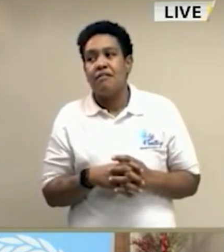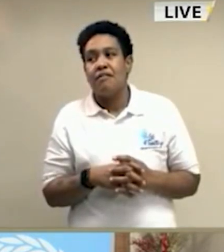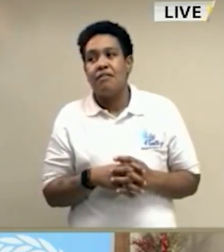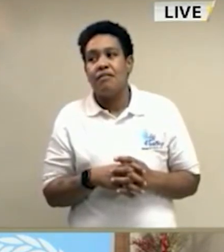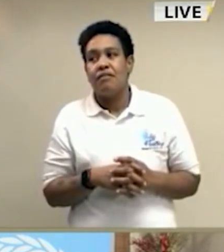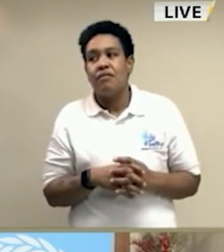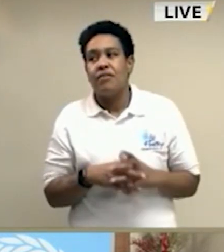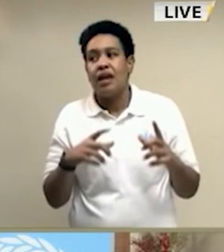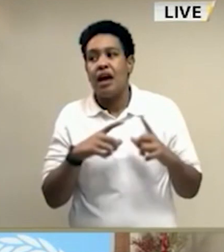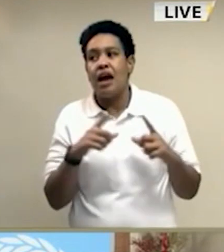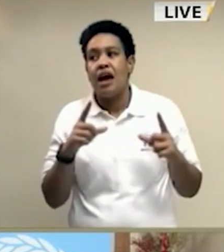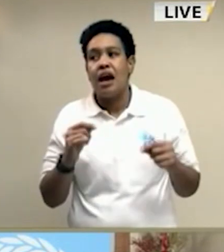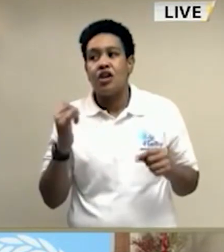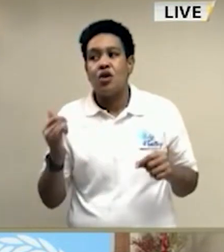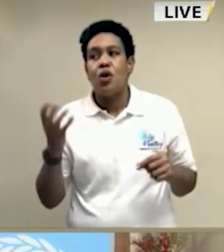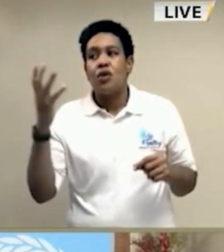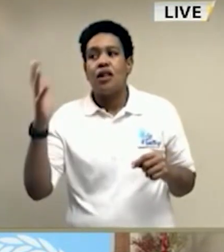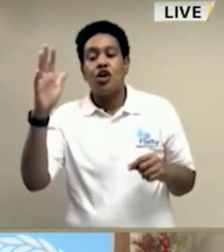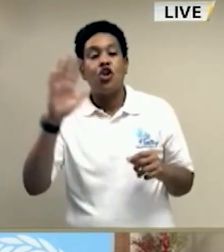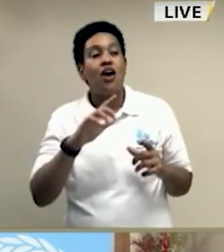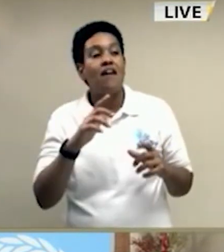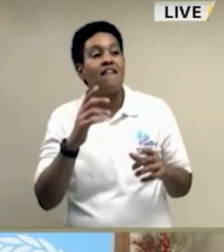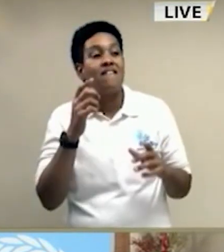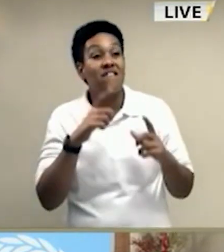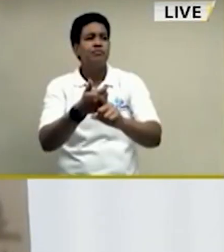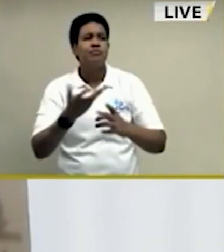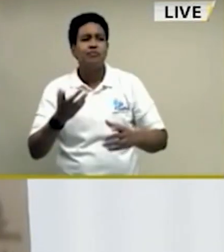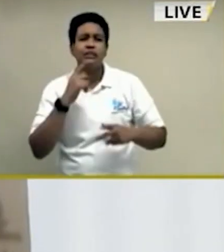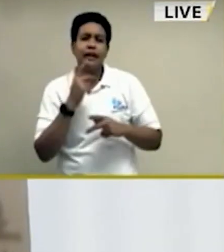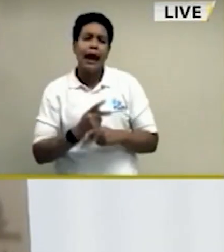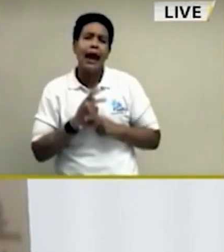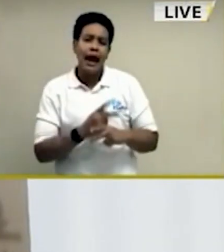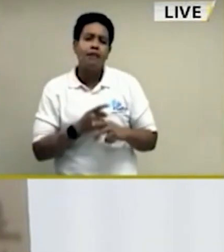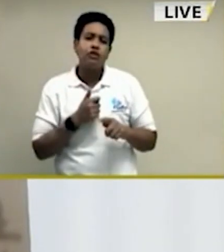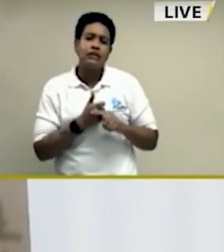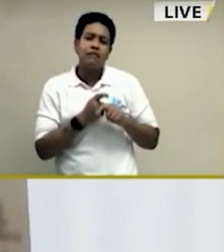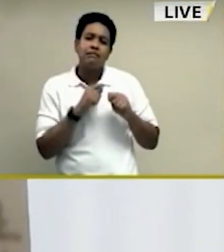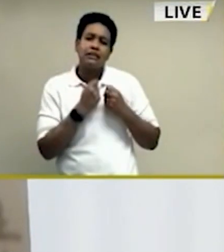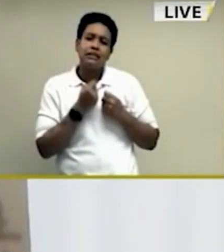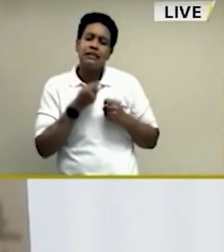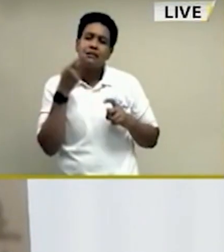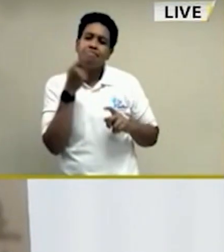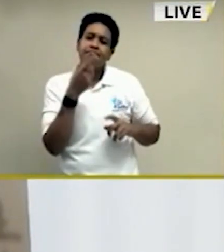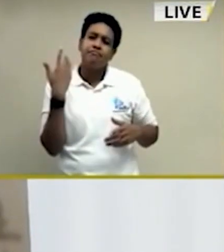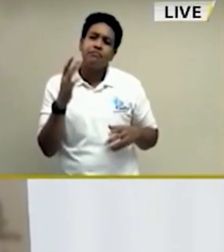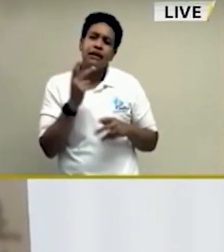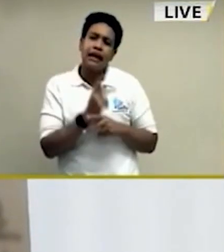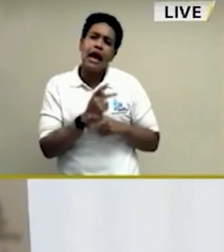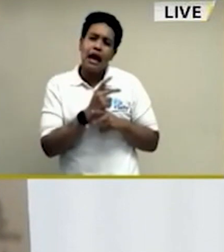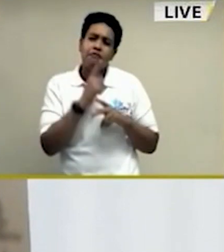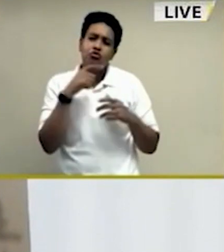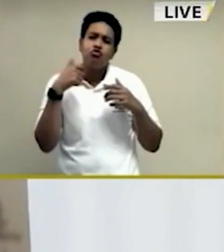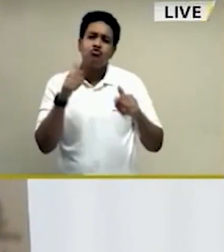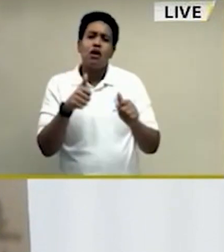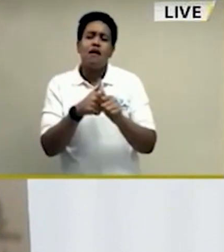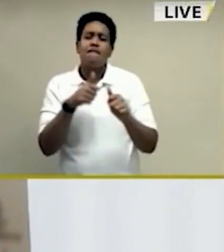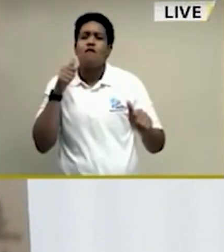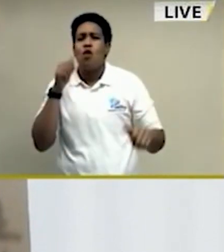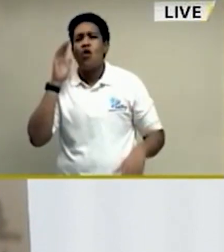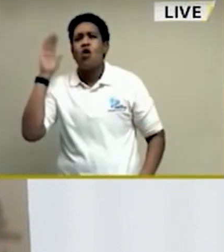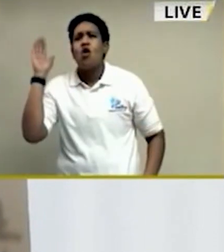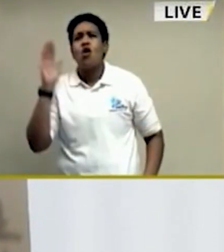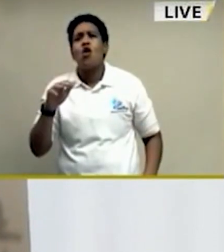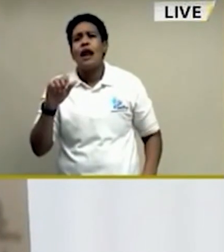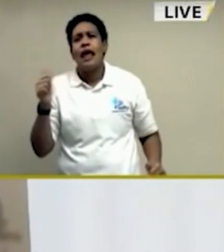vaccination card was postponed due to technical difficulties. The team was careful to try and avoid all